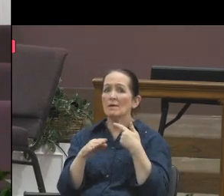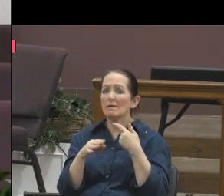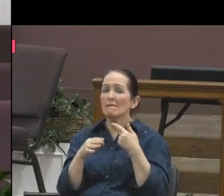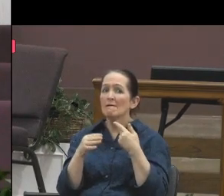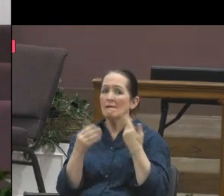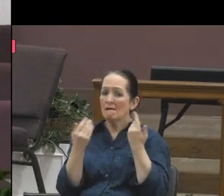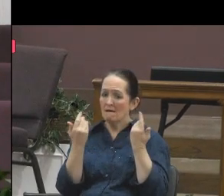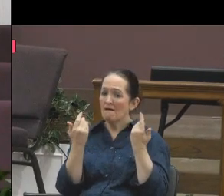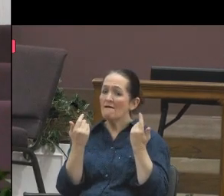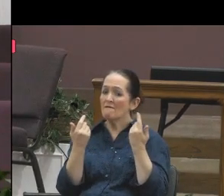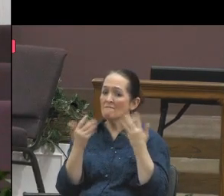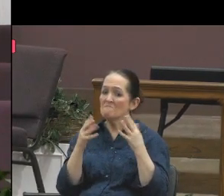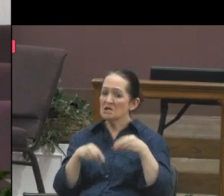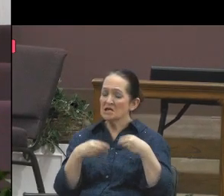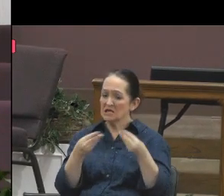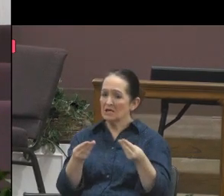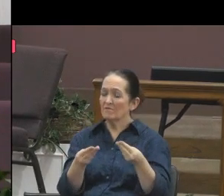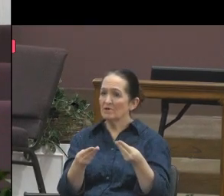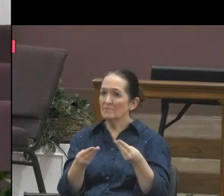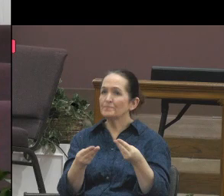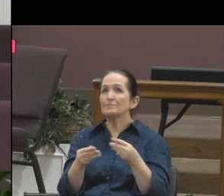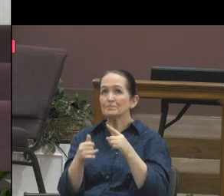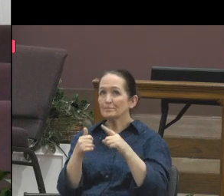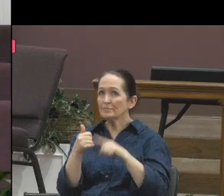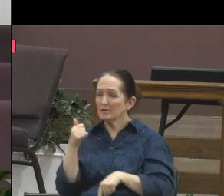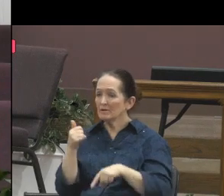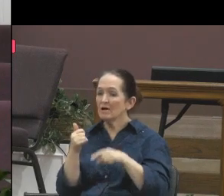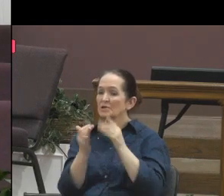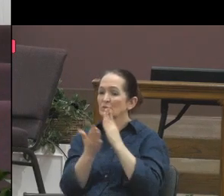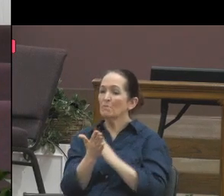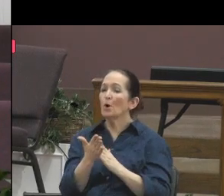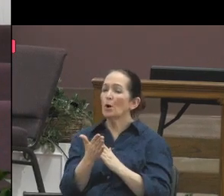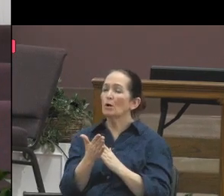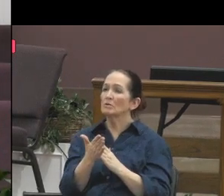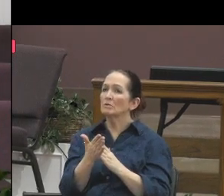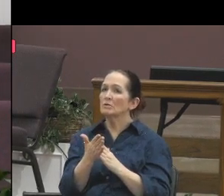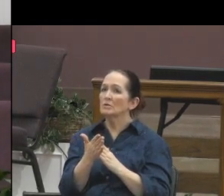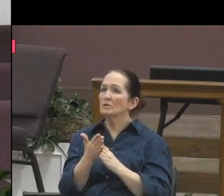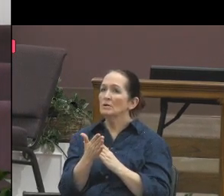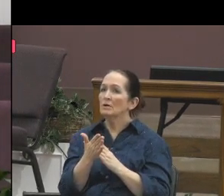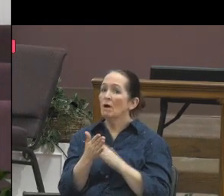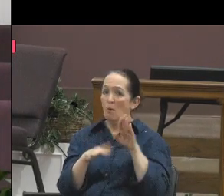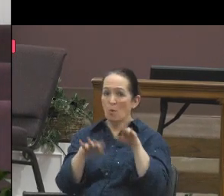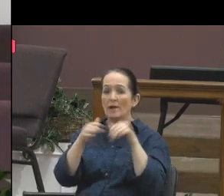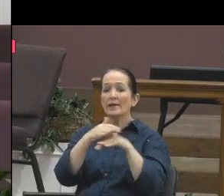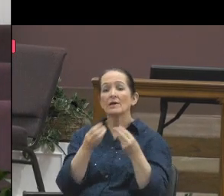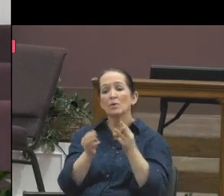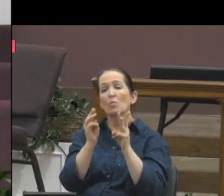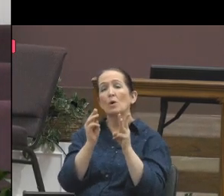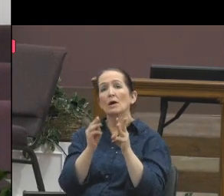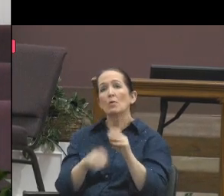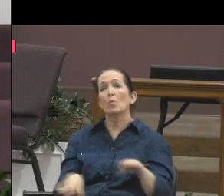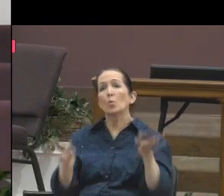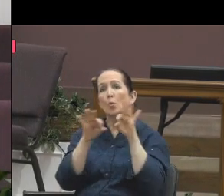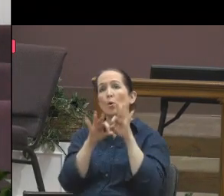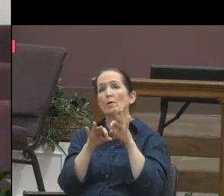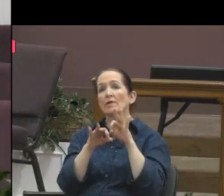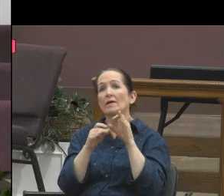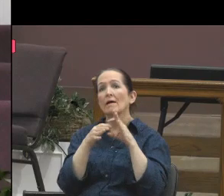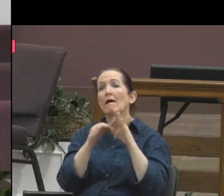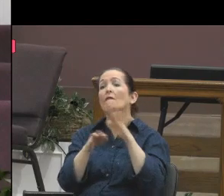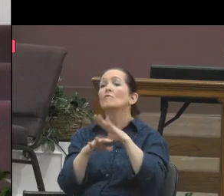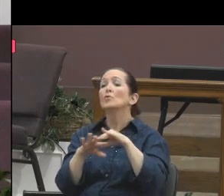given. And then the last part of walking in a manner worthy of the calling is to